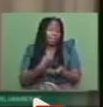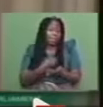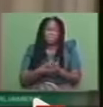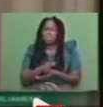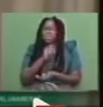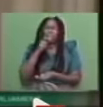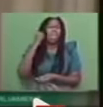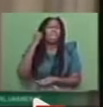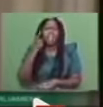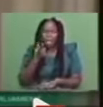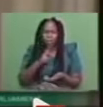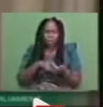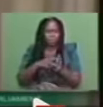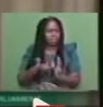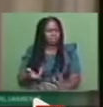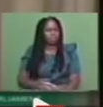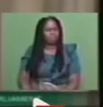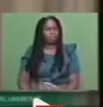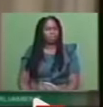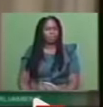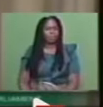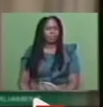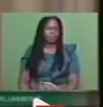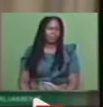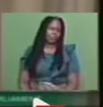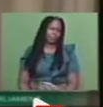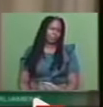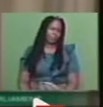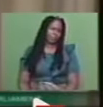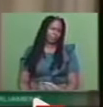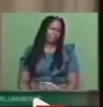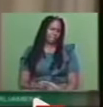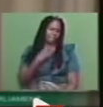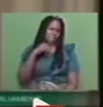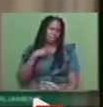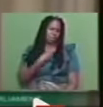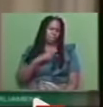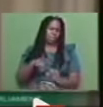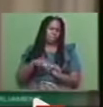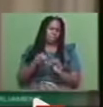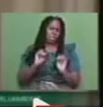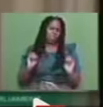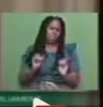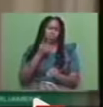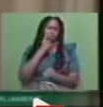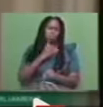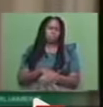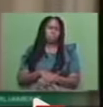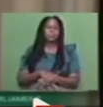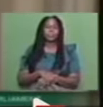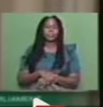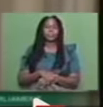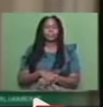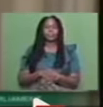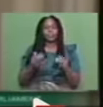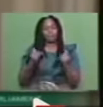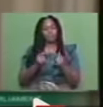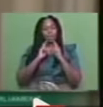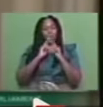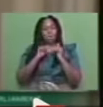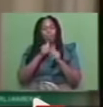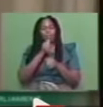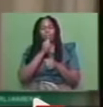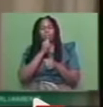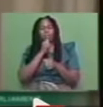here we are. Minister did not acknowledge the critical need to partner with the private sector with this digital